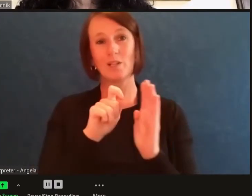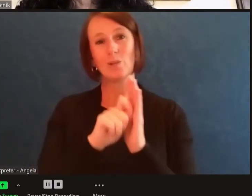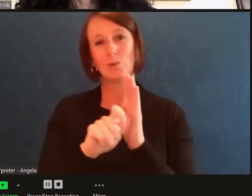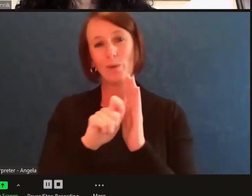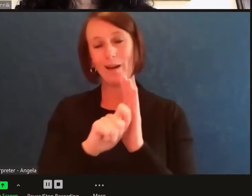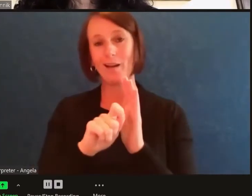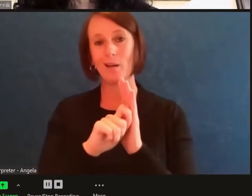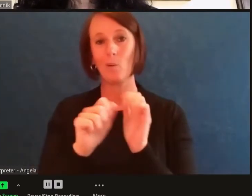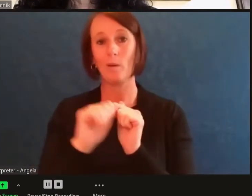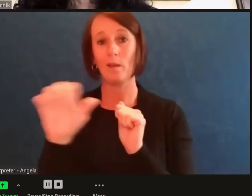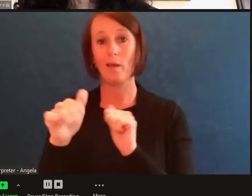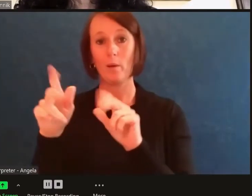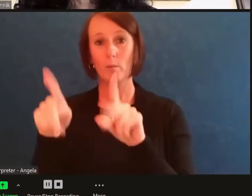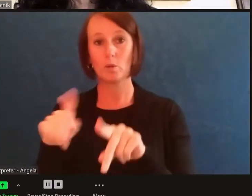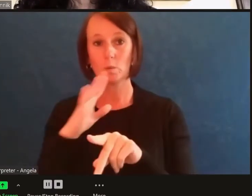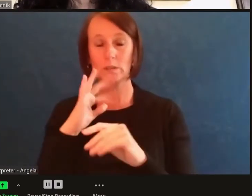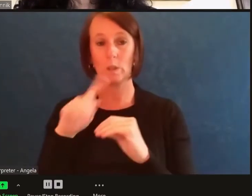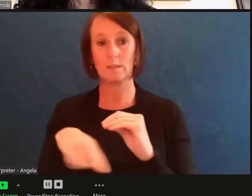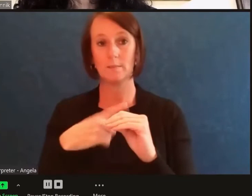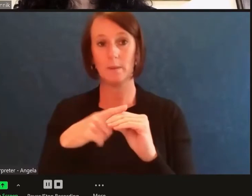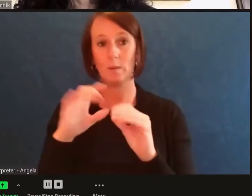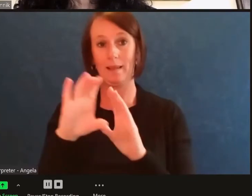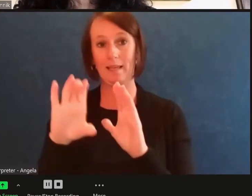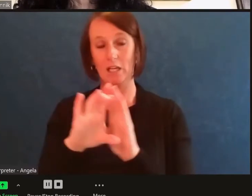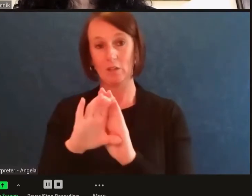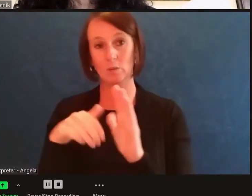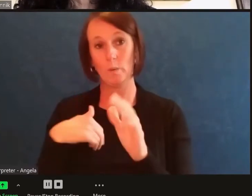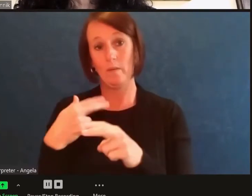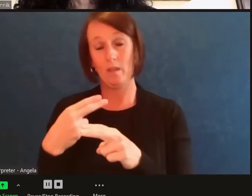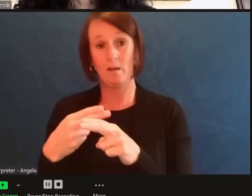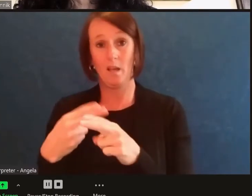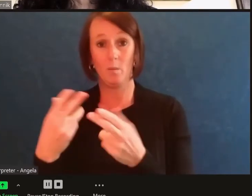somebody, we talked about the characters, and we wanted to have names that would be